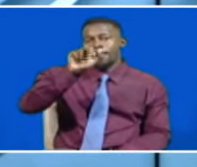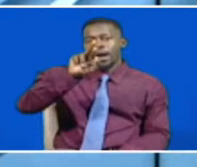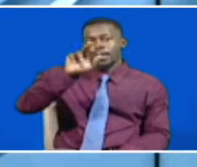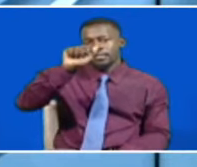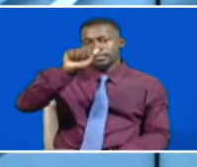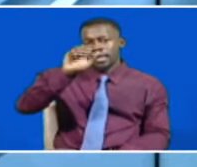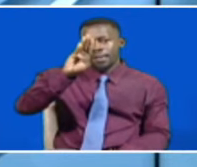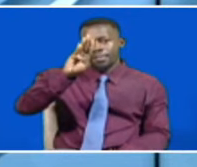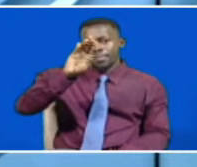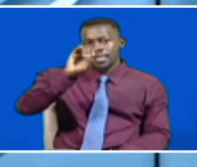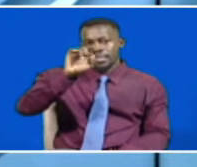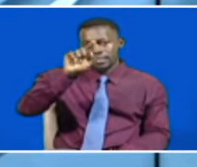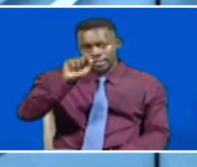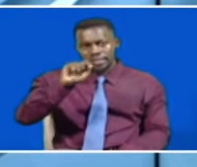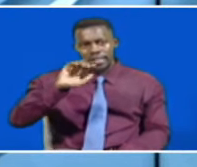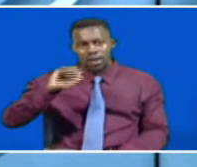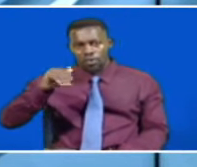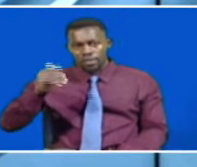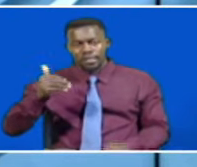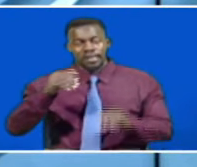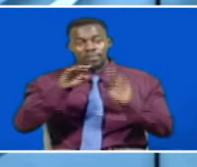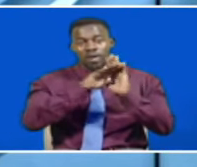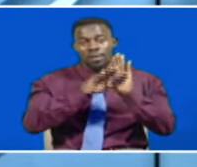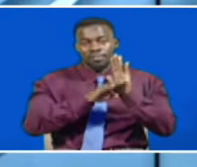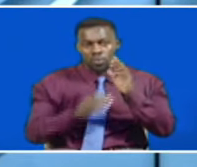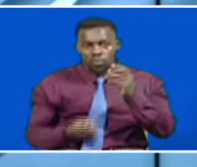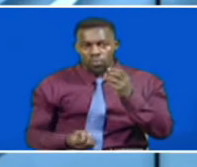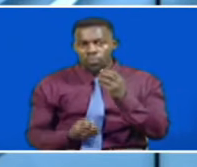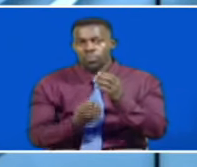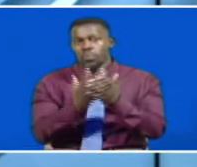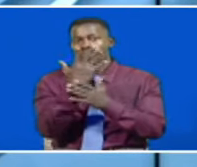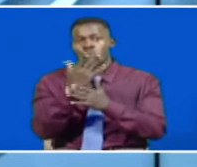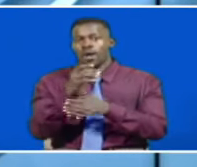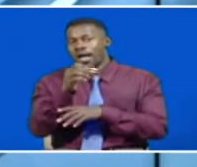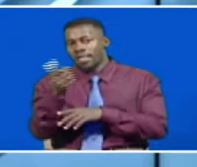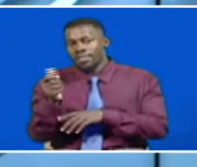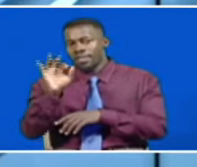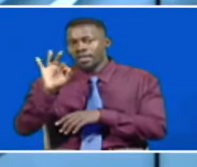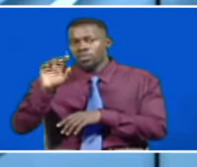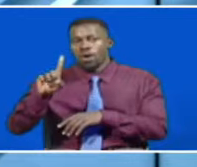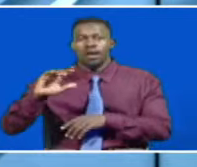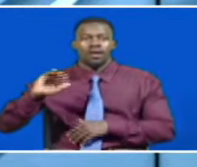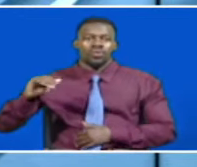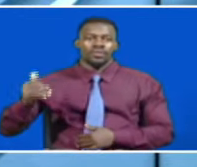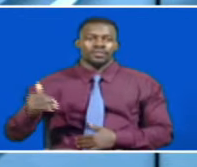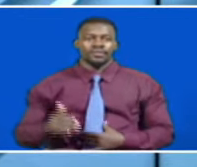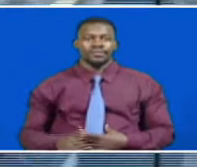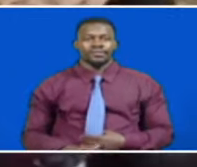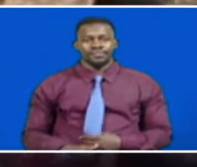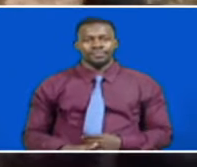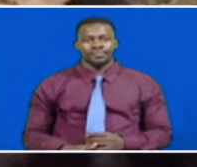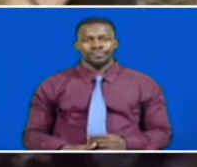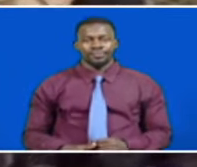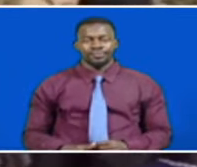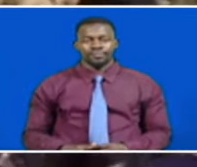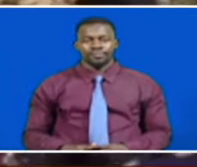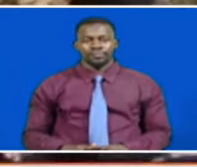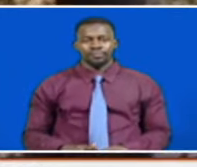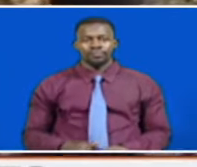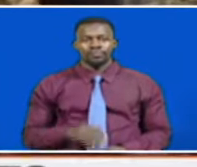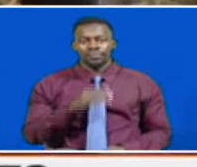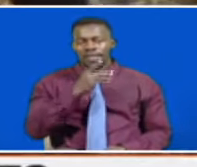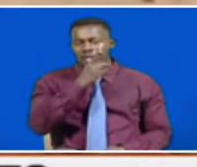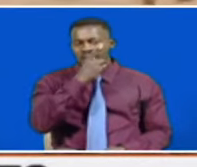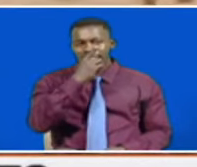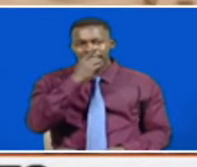program will be rolled out to 31 other counties. Clement Basombo has more. After the long dry spell witnessed